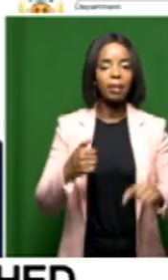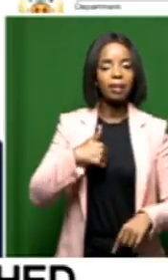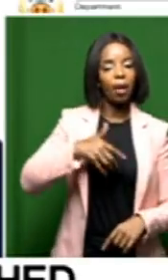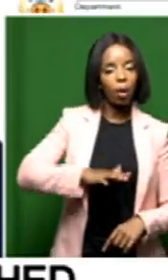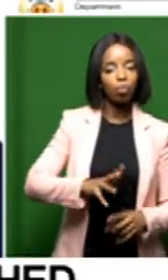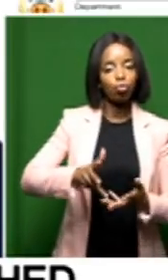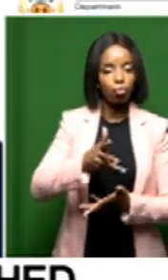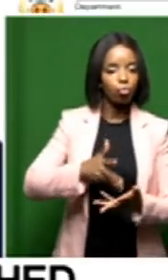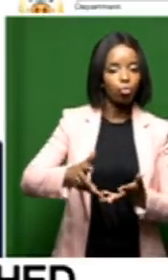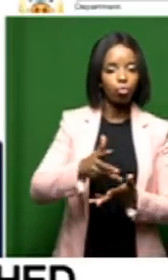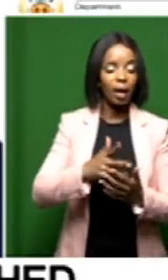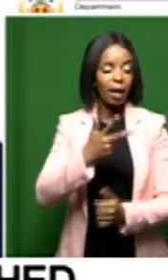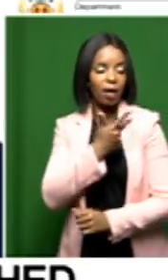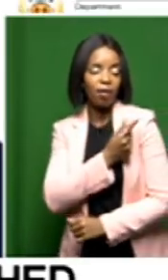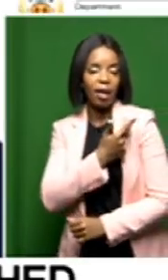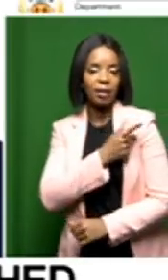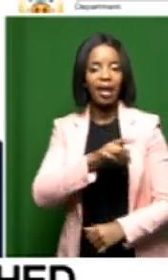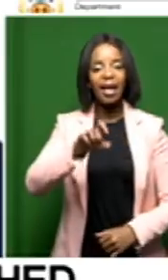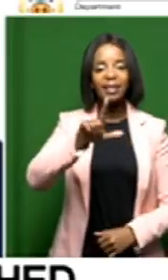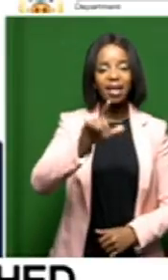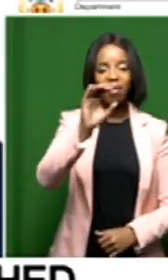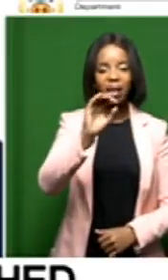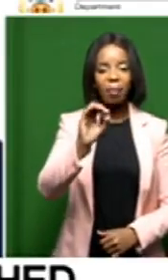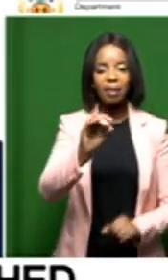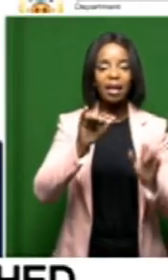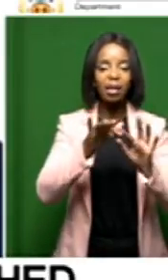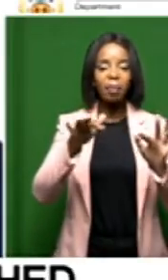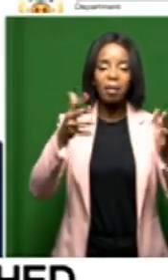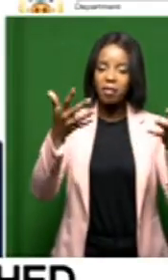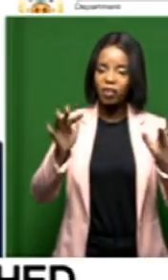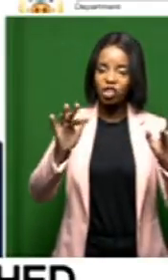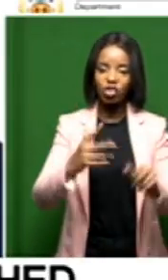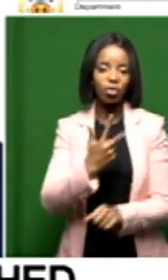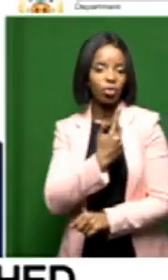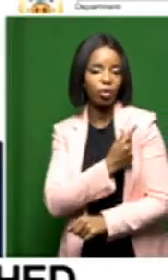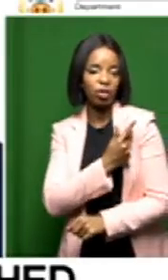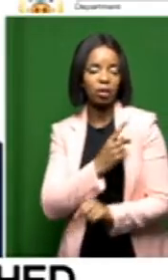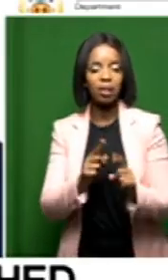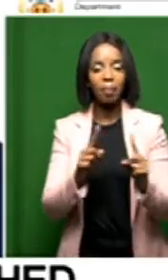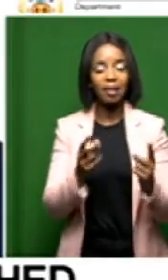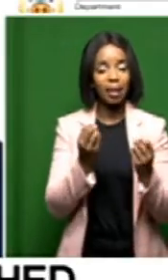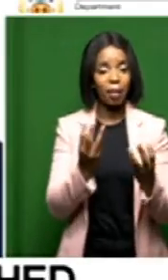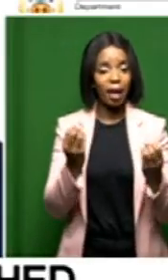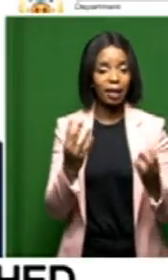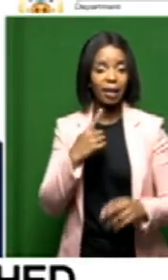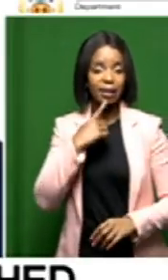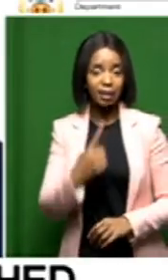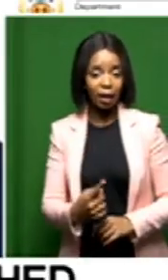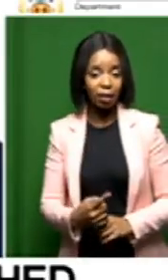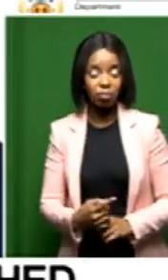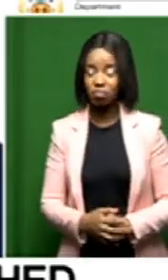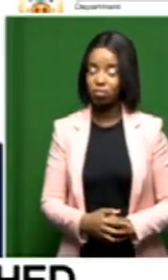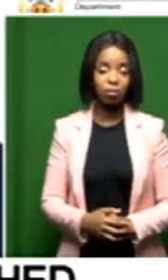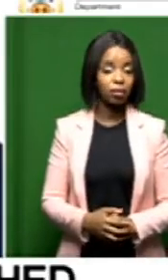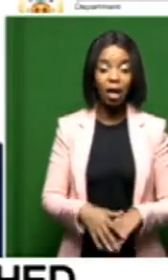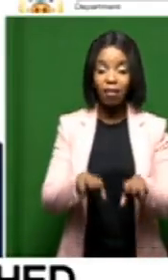I mean, 7% of the population vaccinated, many saying that, you know, as long as the continent remains at these levels,